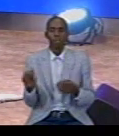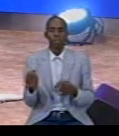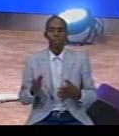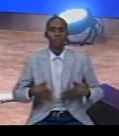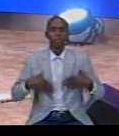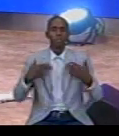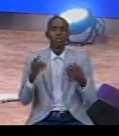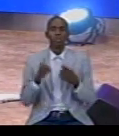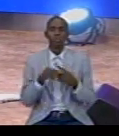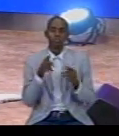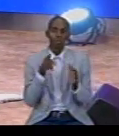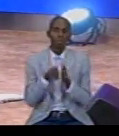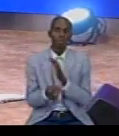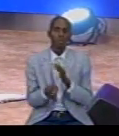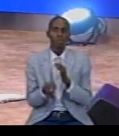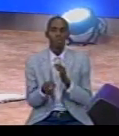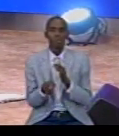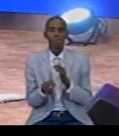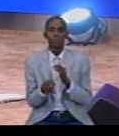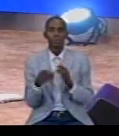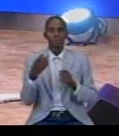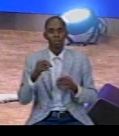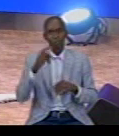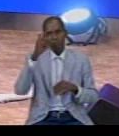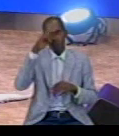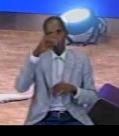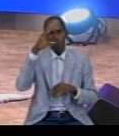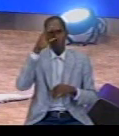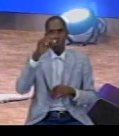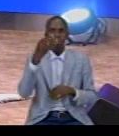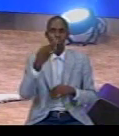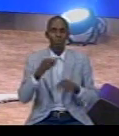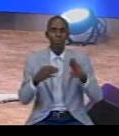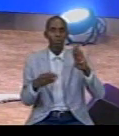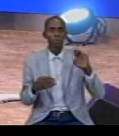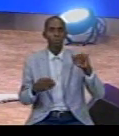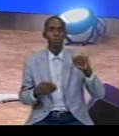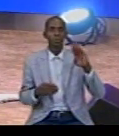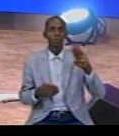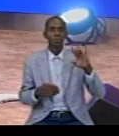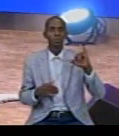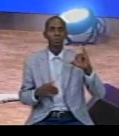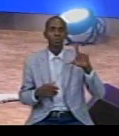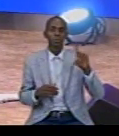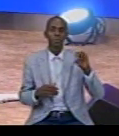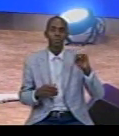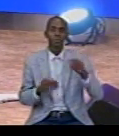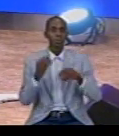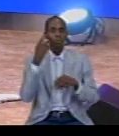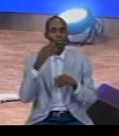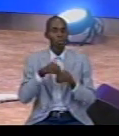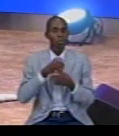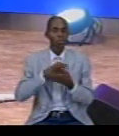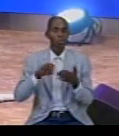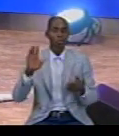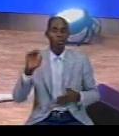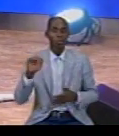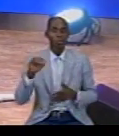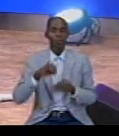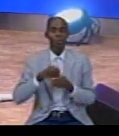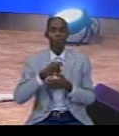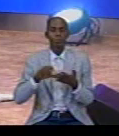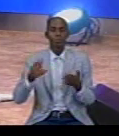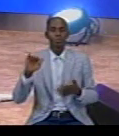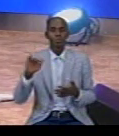to kill and to slay the wise men of Babylon. Look at verse 15. In verse 15,